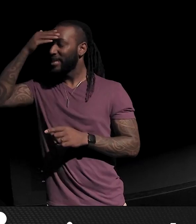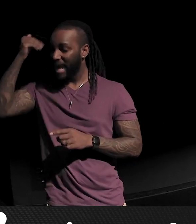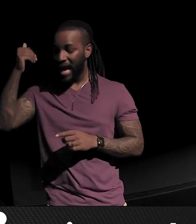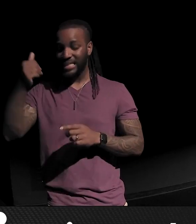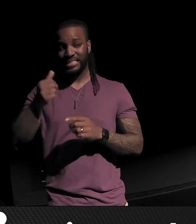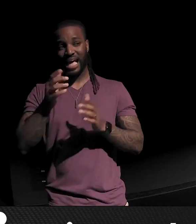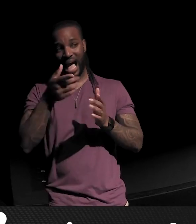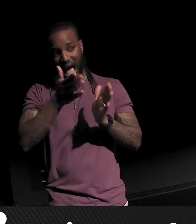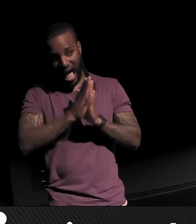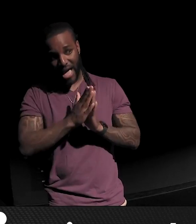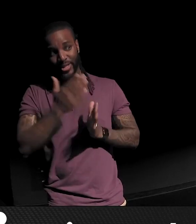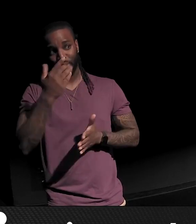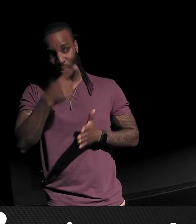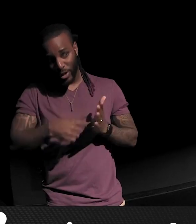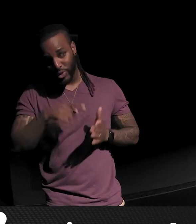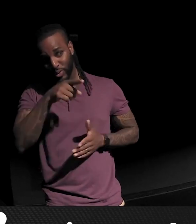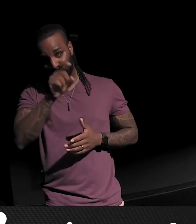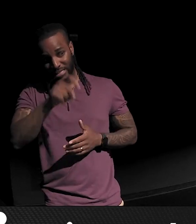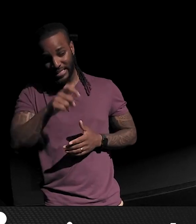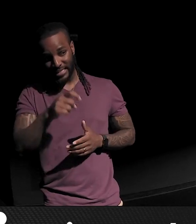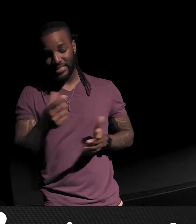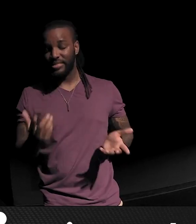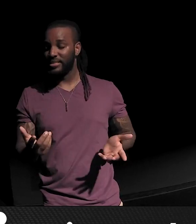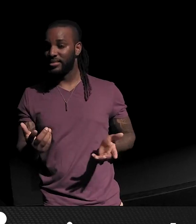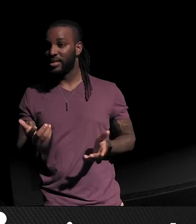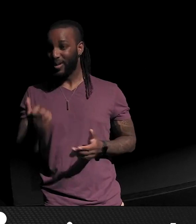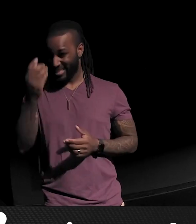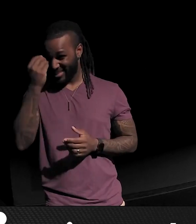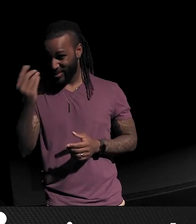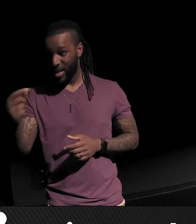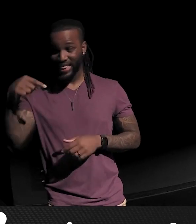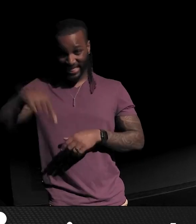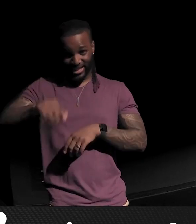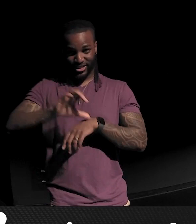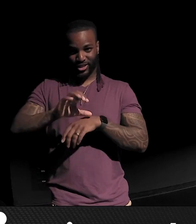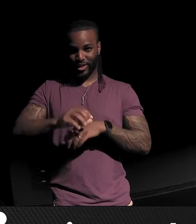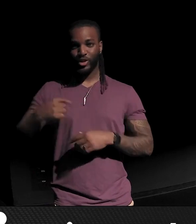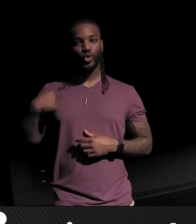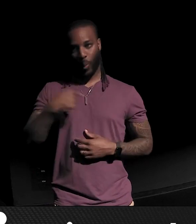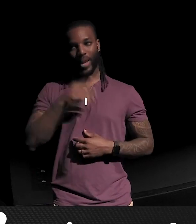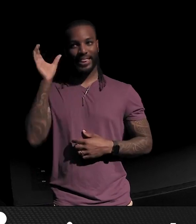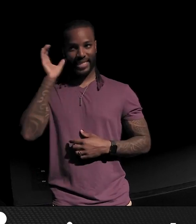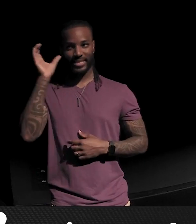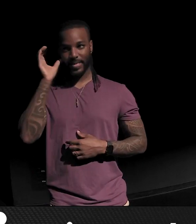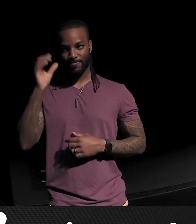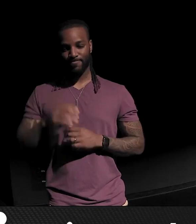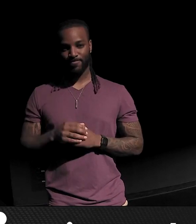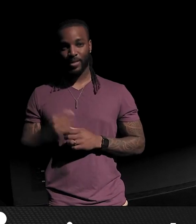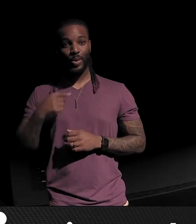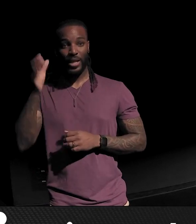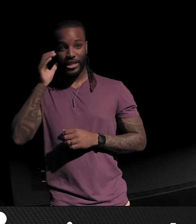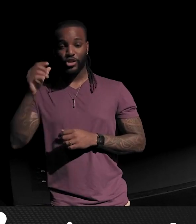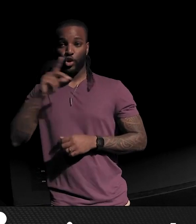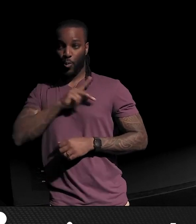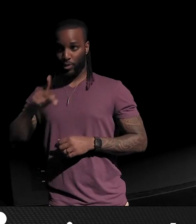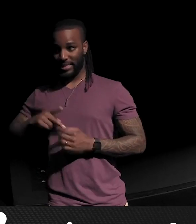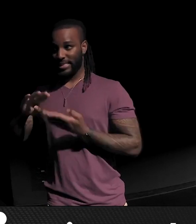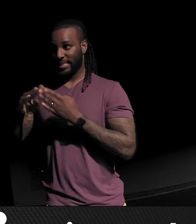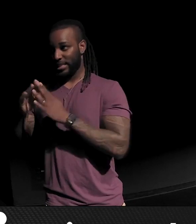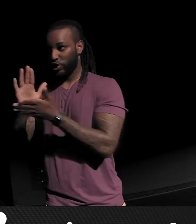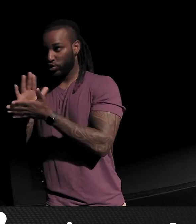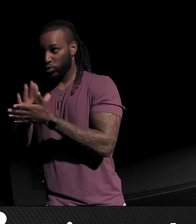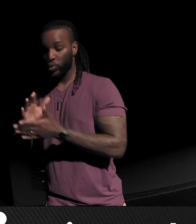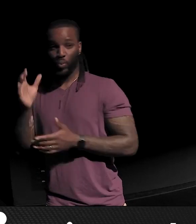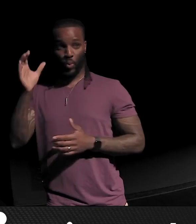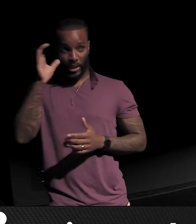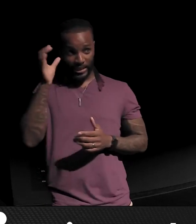needed? And I want you to know, this is a church that's listening. We're listening to Princeton City Schools. We're listening over there at the Healing Center.